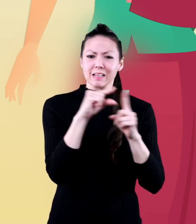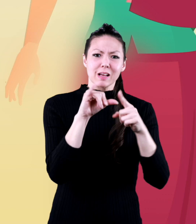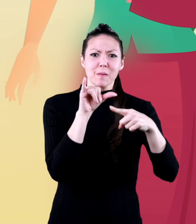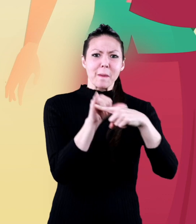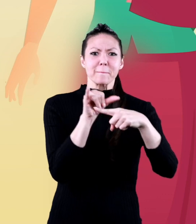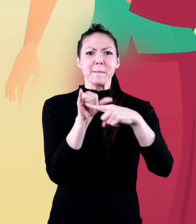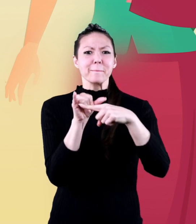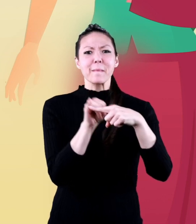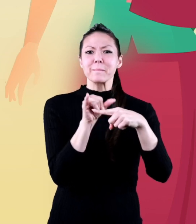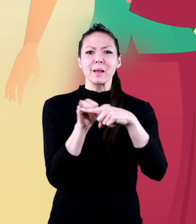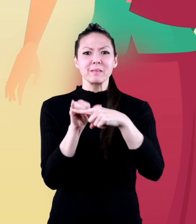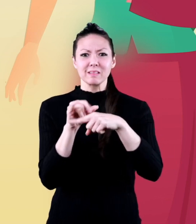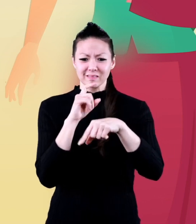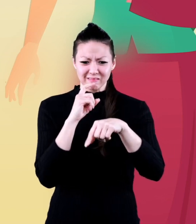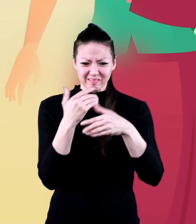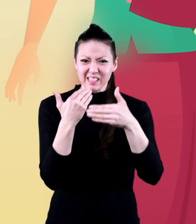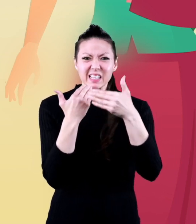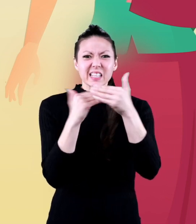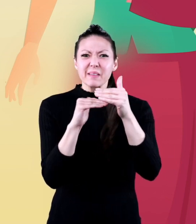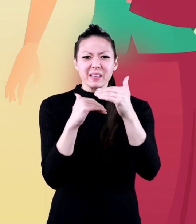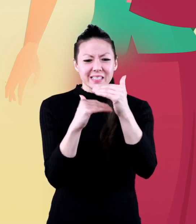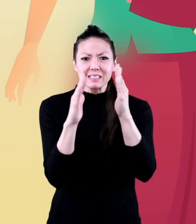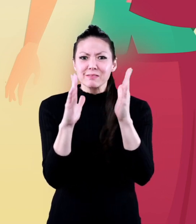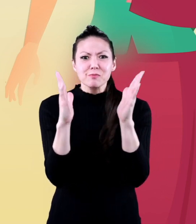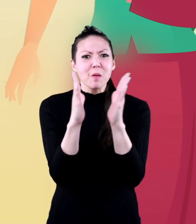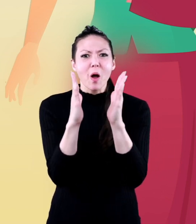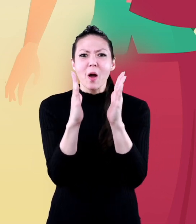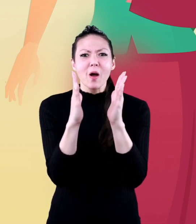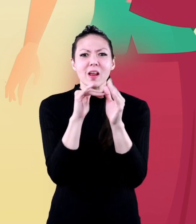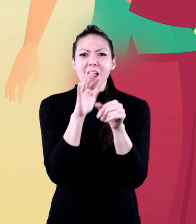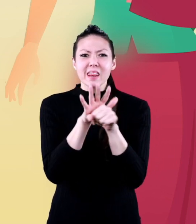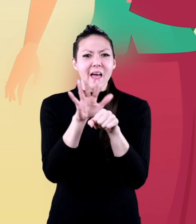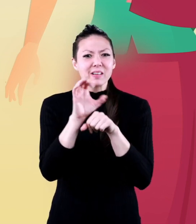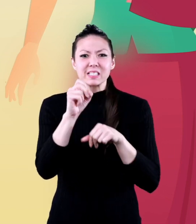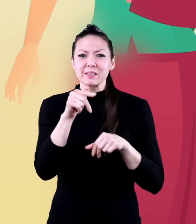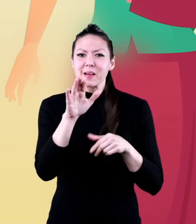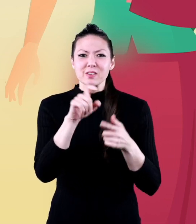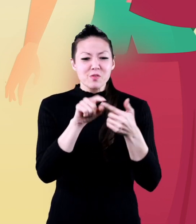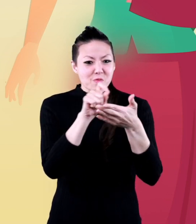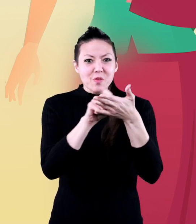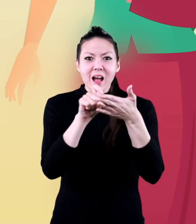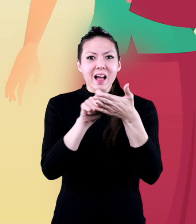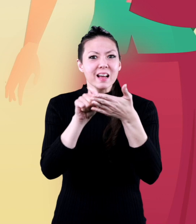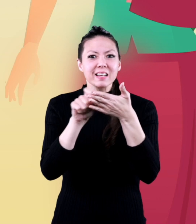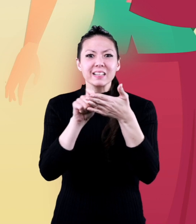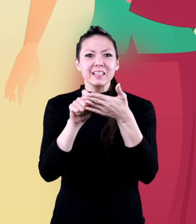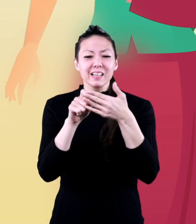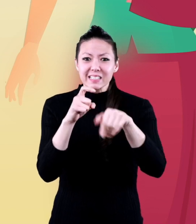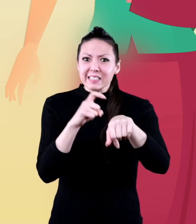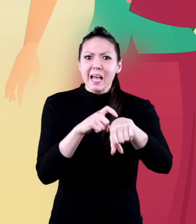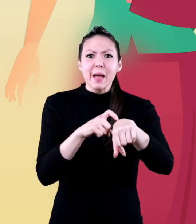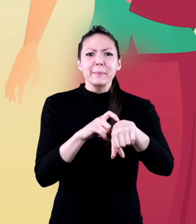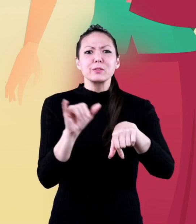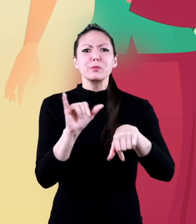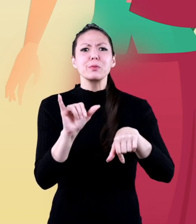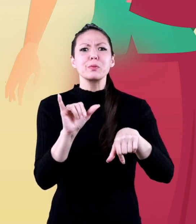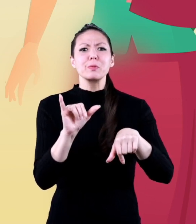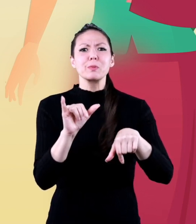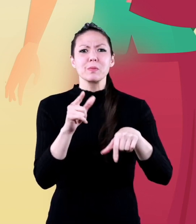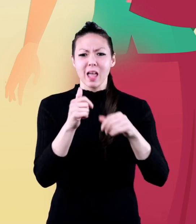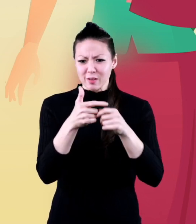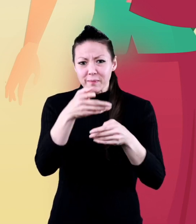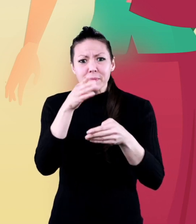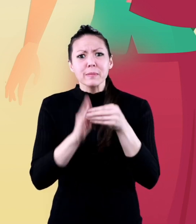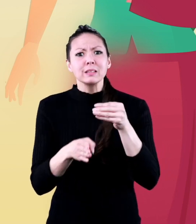know that you only have a limited amount of space and time to write each state.